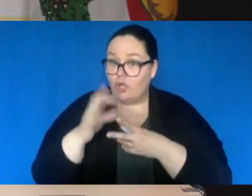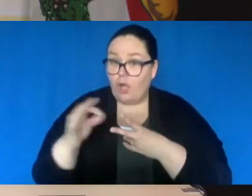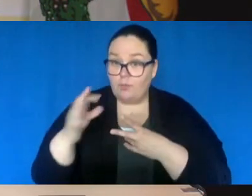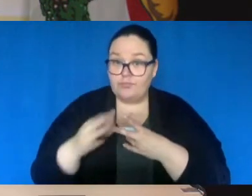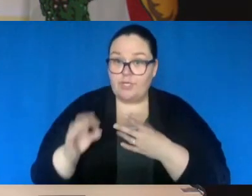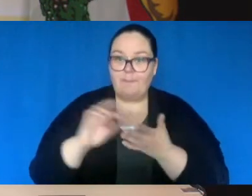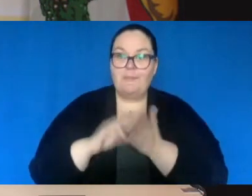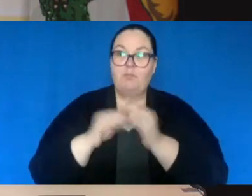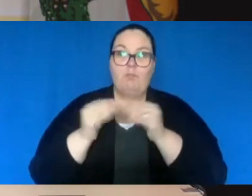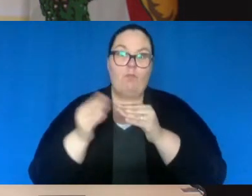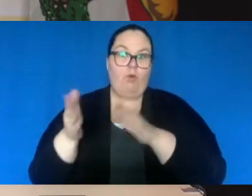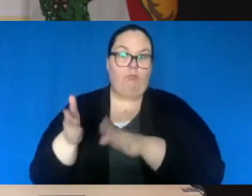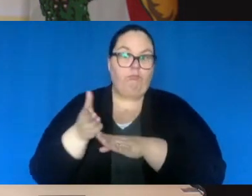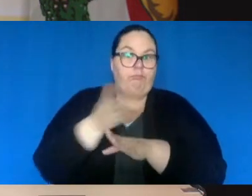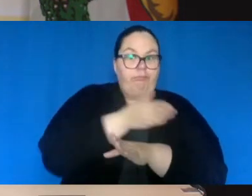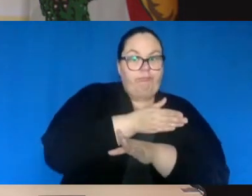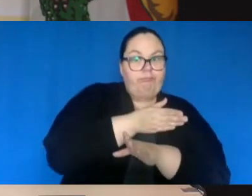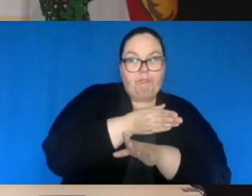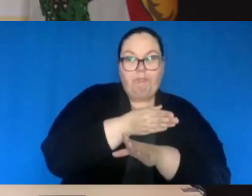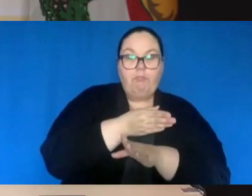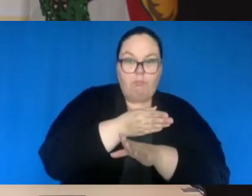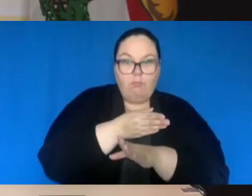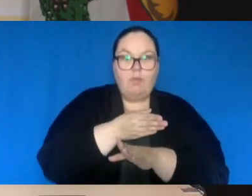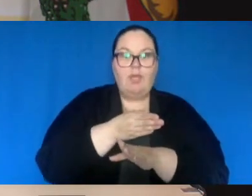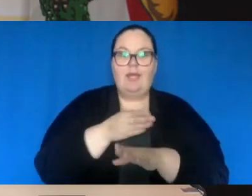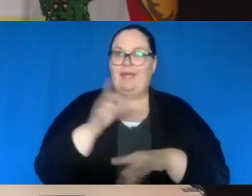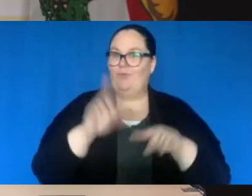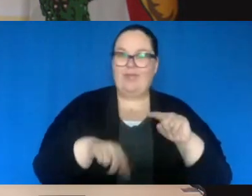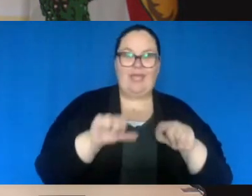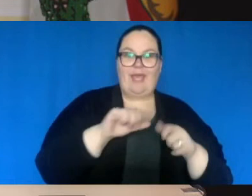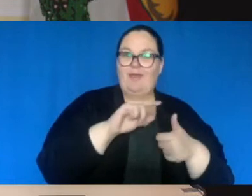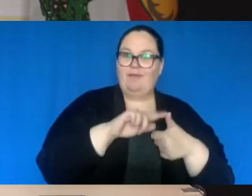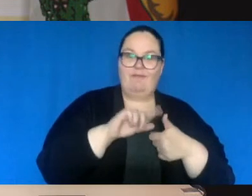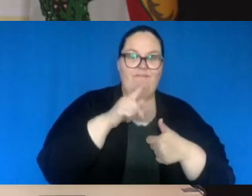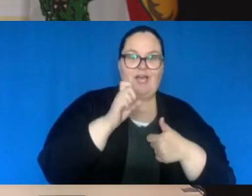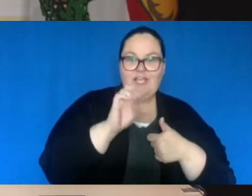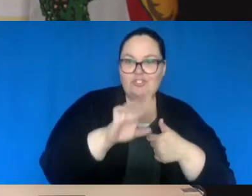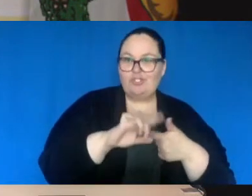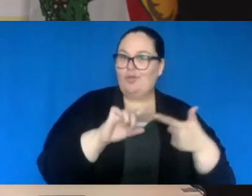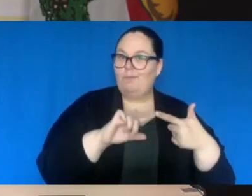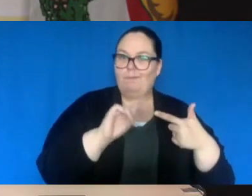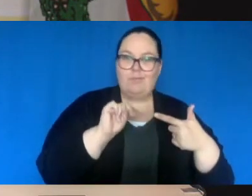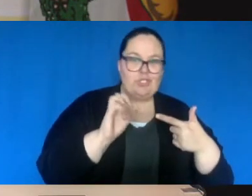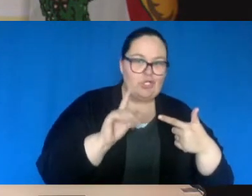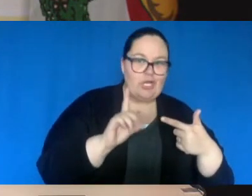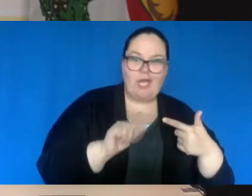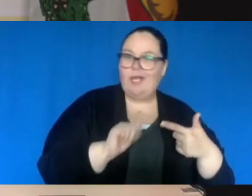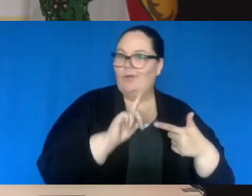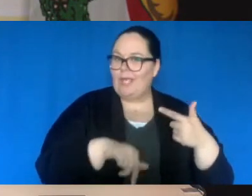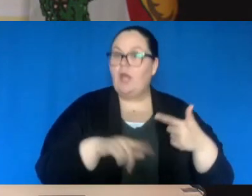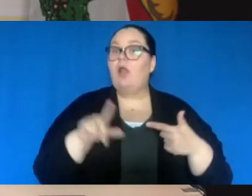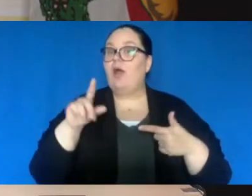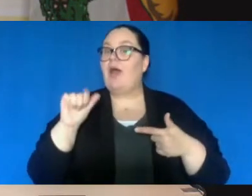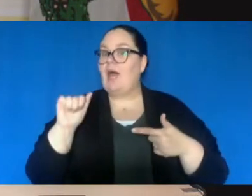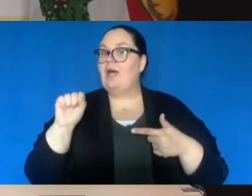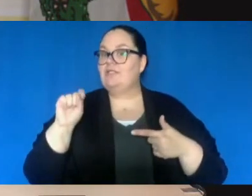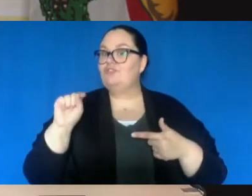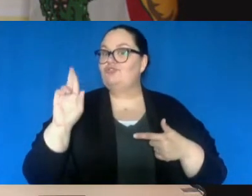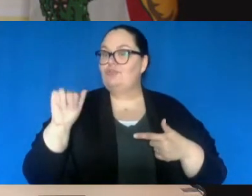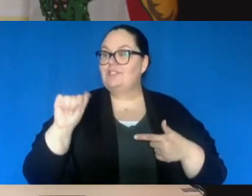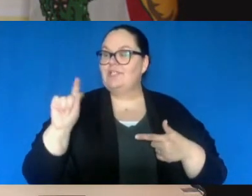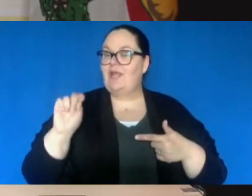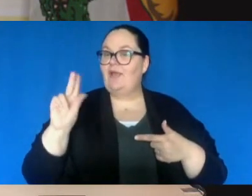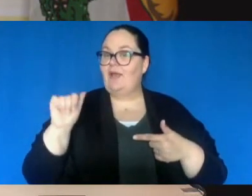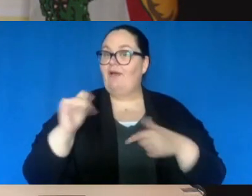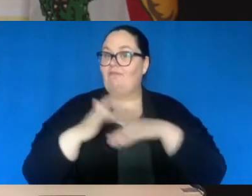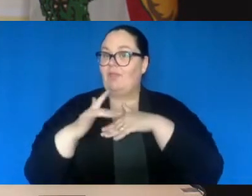vaccine sooner than the supply allows us to provide other vaccines in our community clinics. I wanted